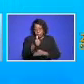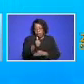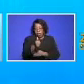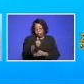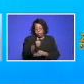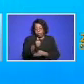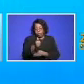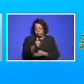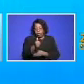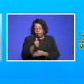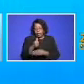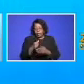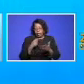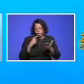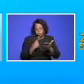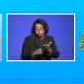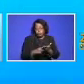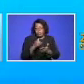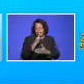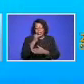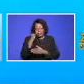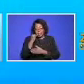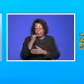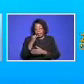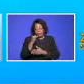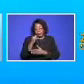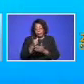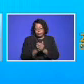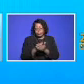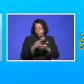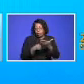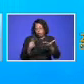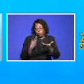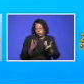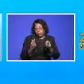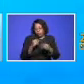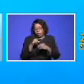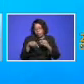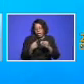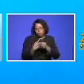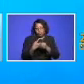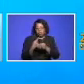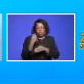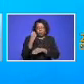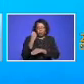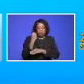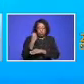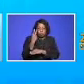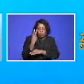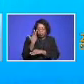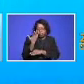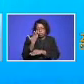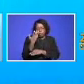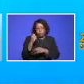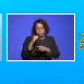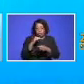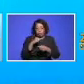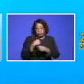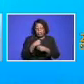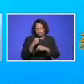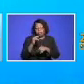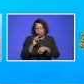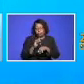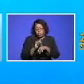proved yesterday to speak for itself. What we did around midday was we were able to make contact with